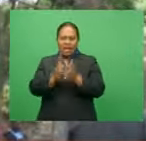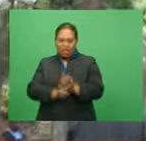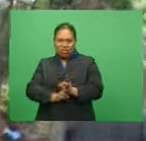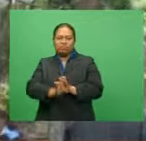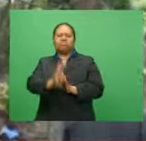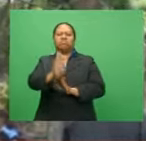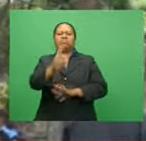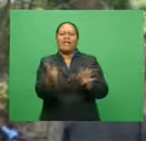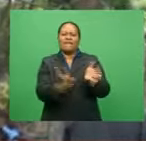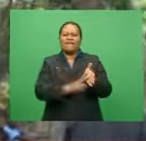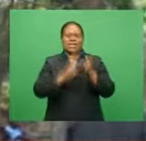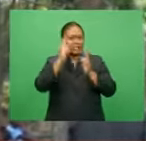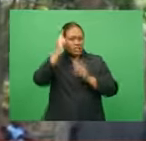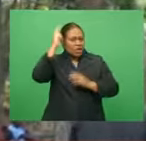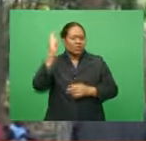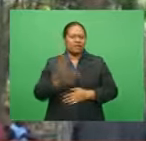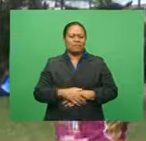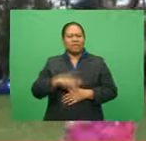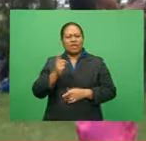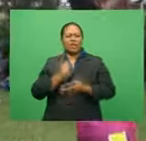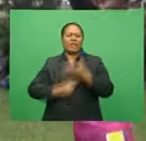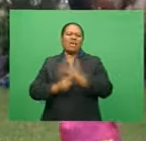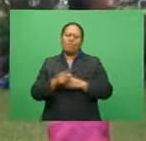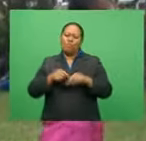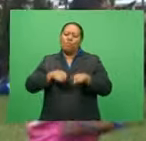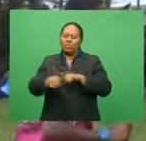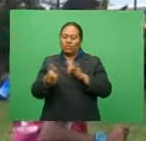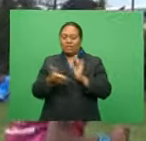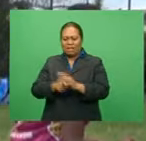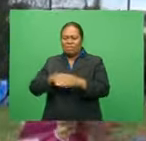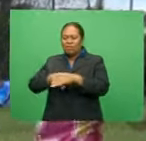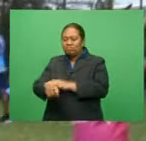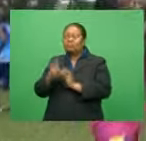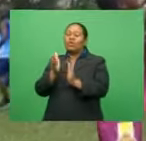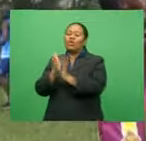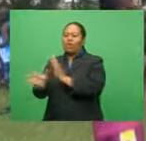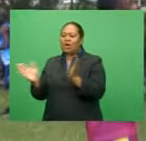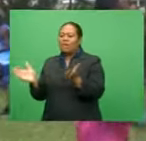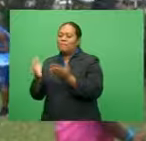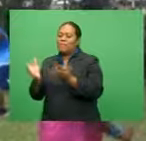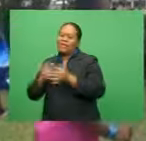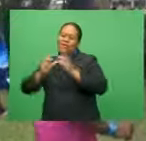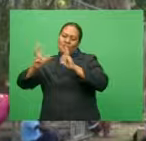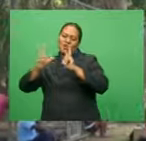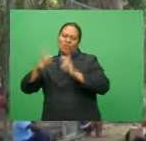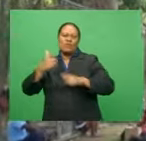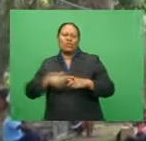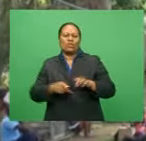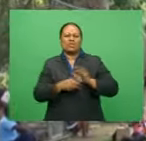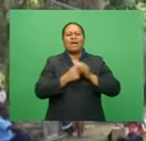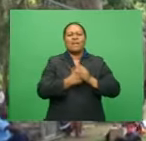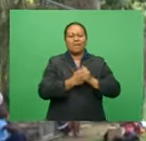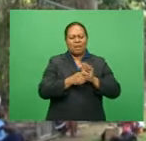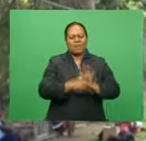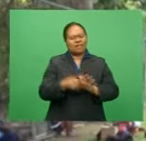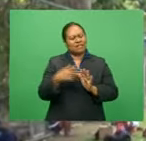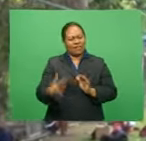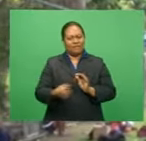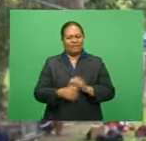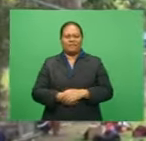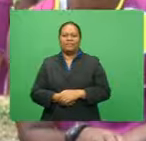playing volleyball was sort of an escape since there were a lot of peer pressure in our area. I joined the assess team and I am playing in the